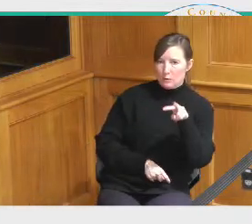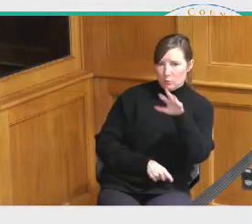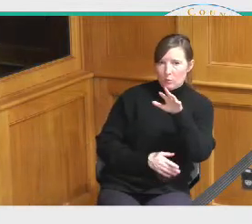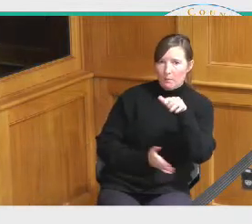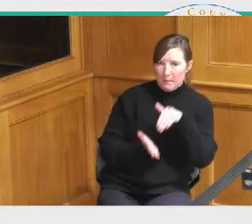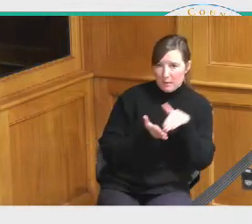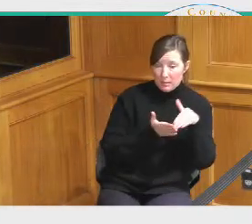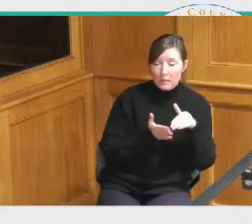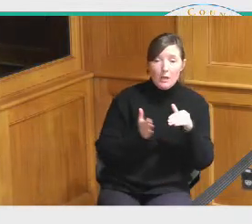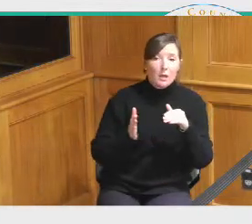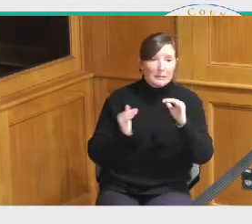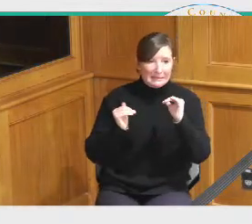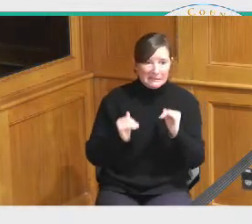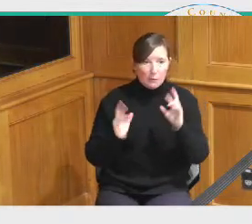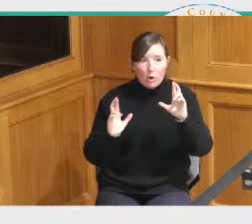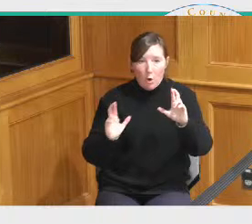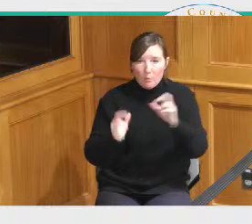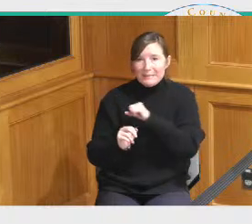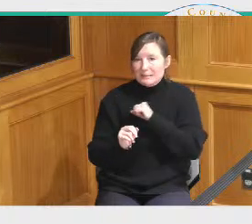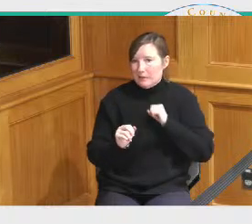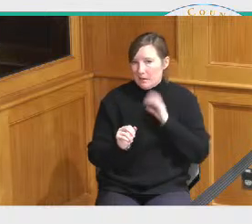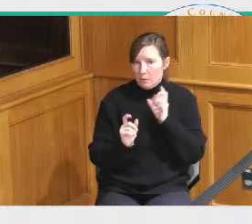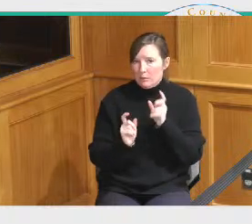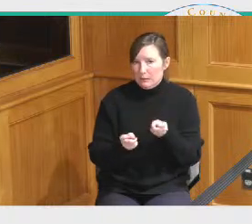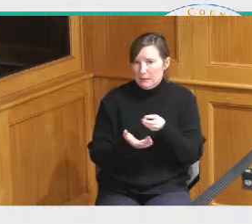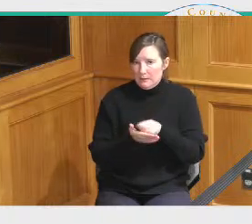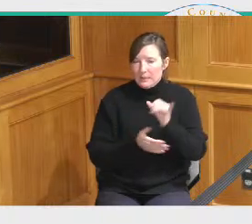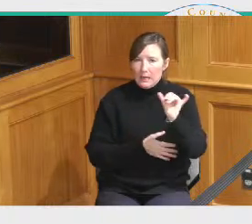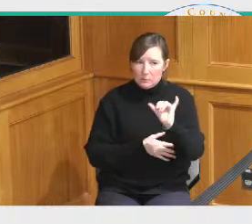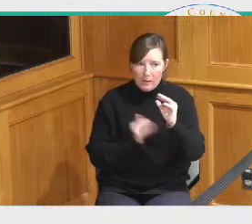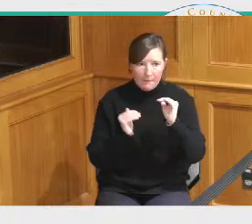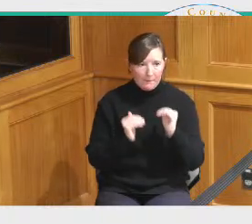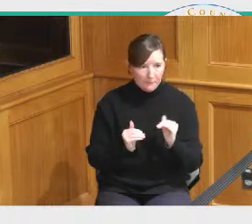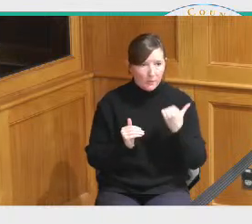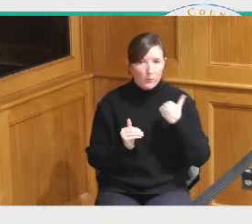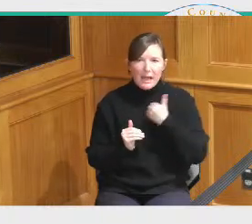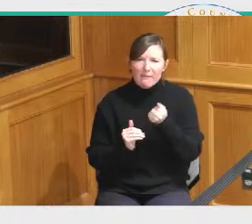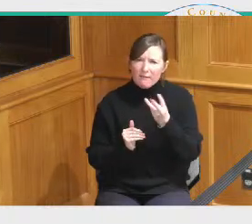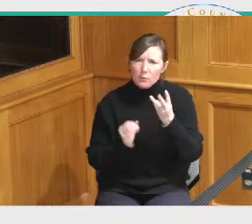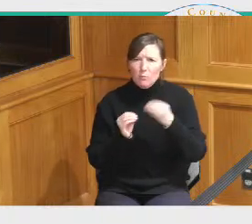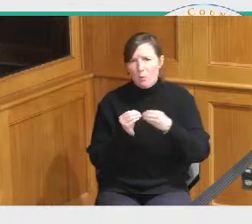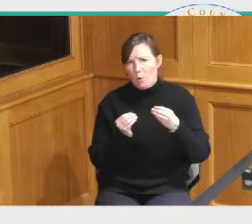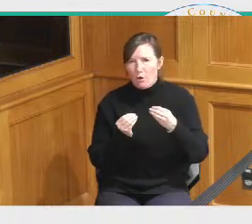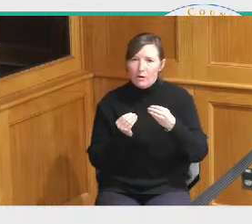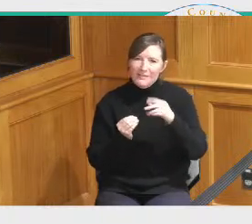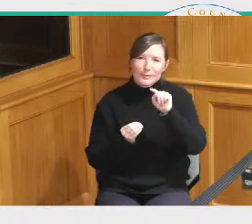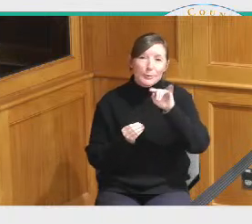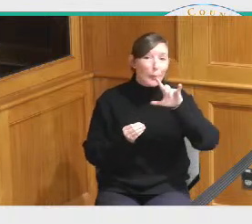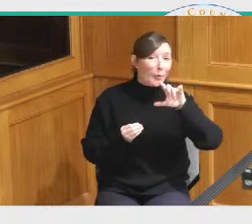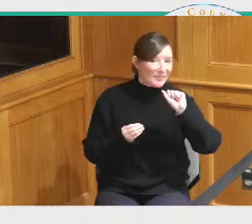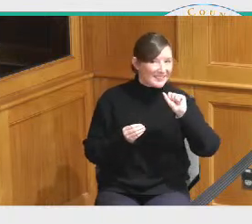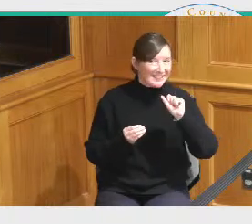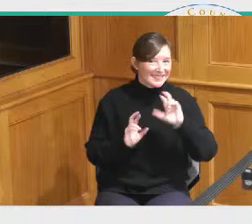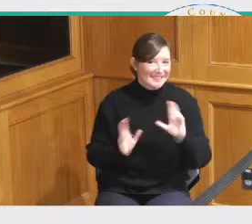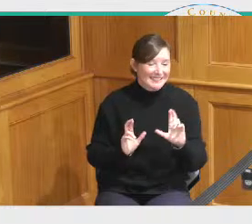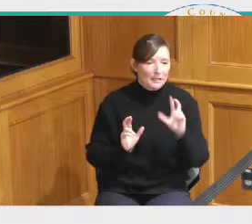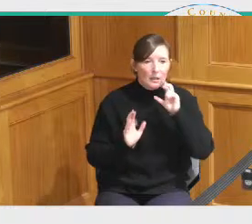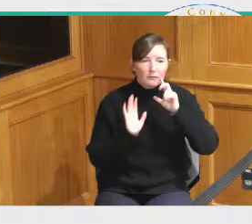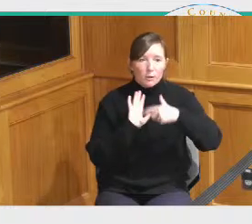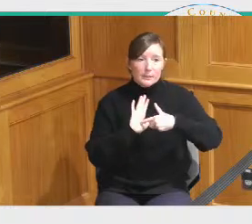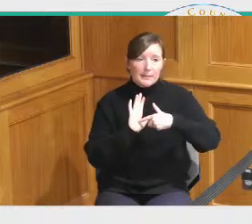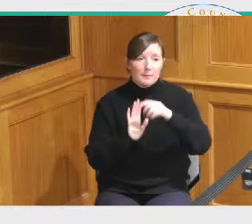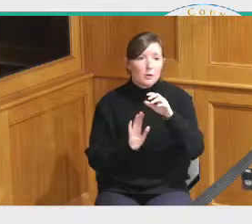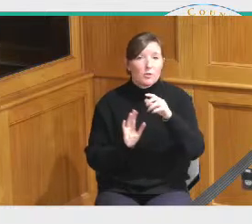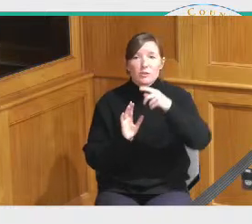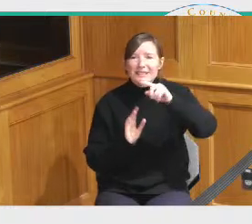from the Senate as well. And then we also have other tools in our tool belt as well in terms of the occupancy tax,